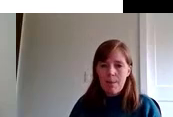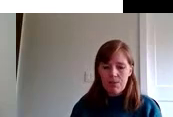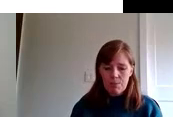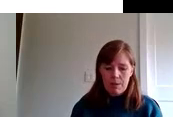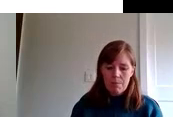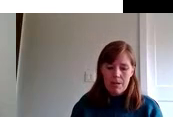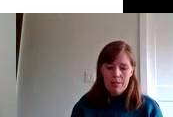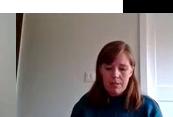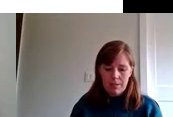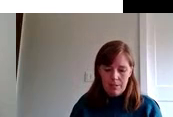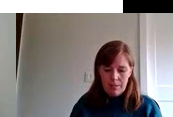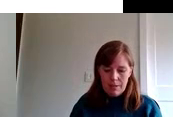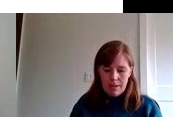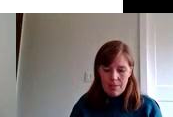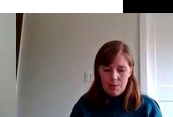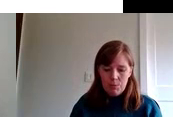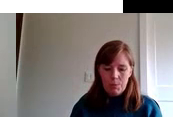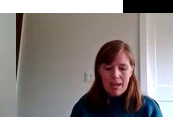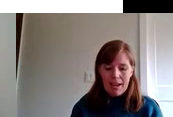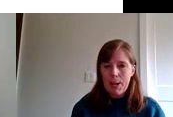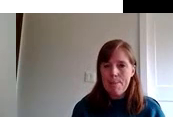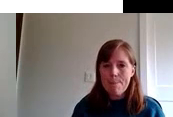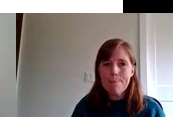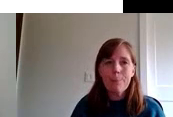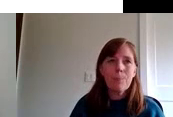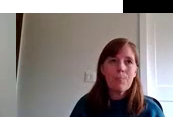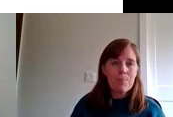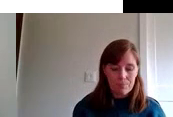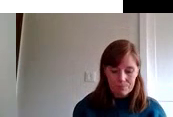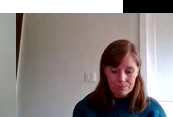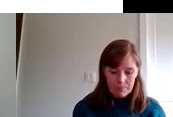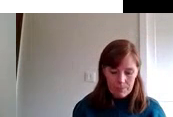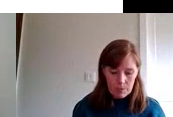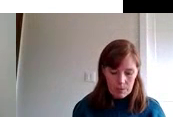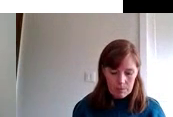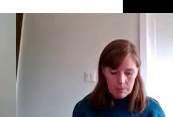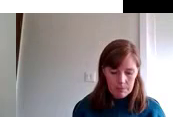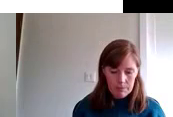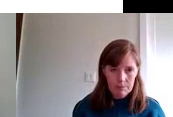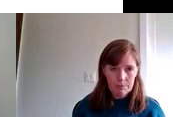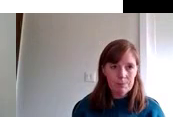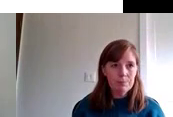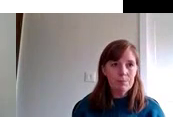I'll set the timer for about a minute, and then we'll be back.